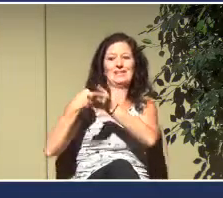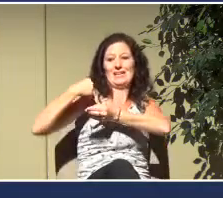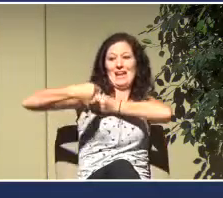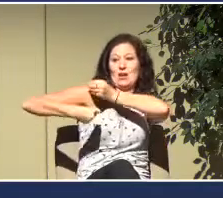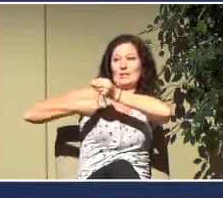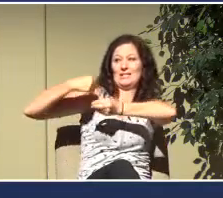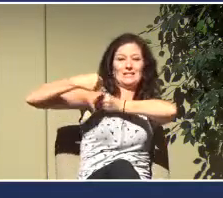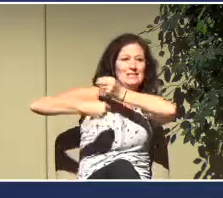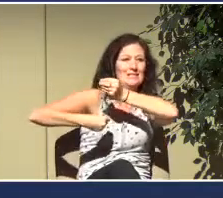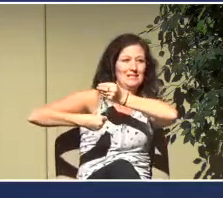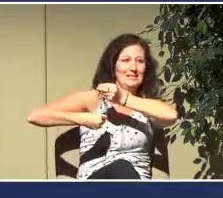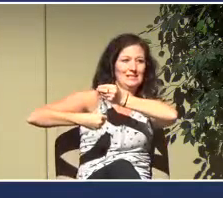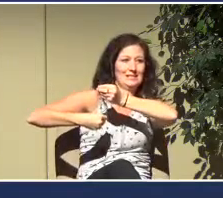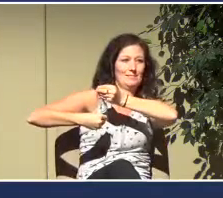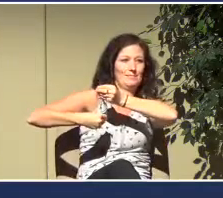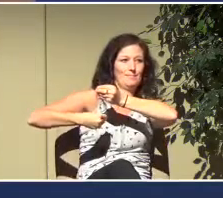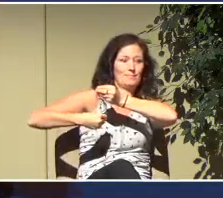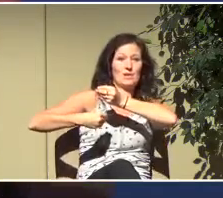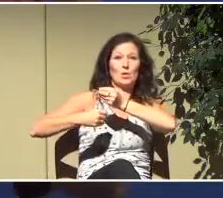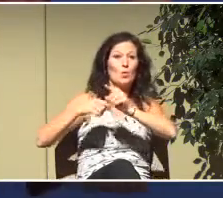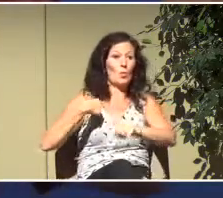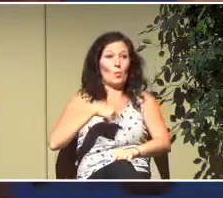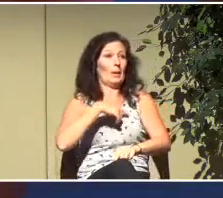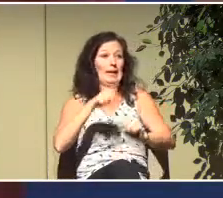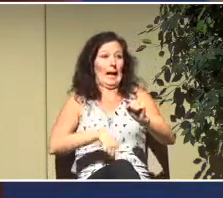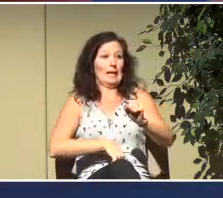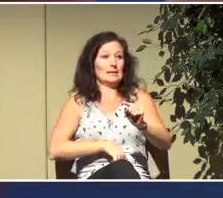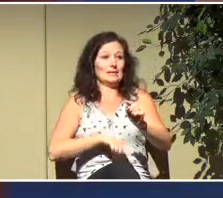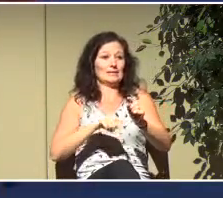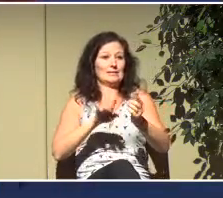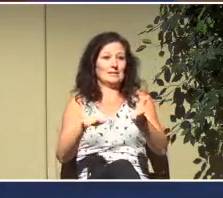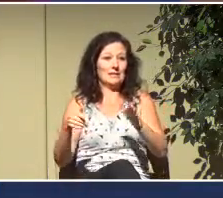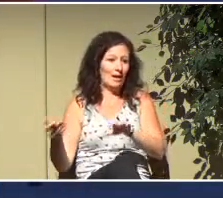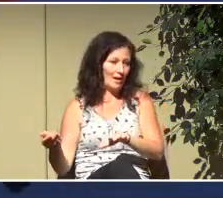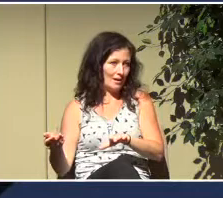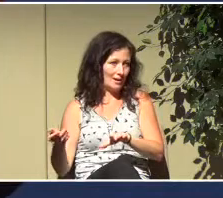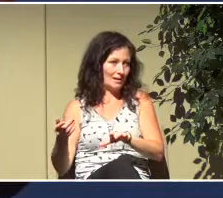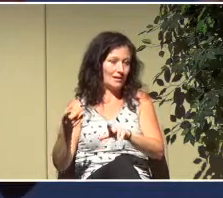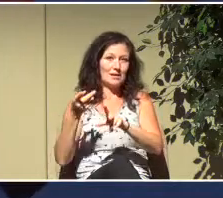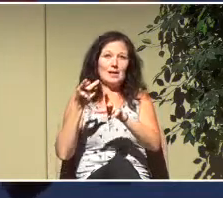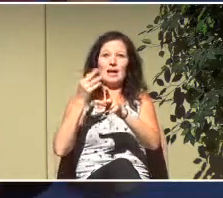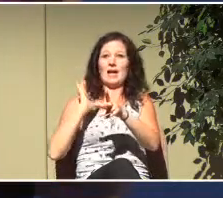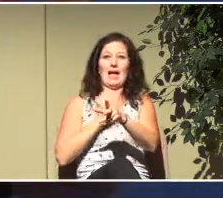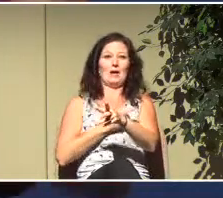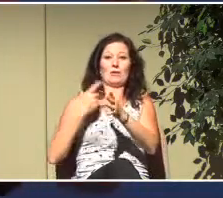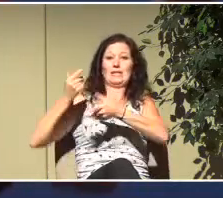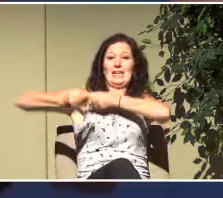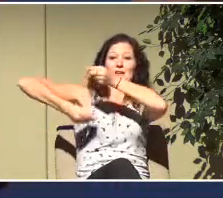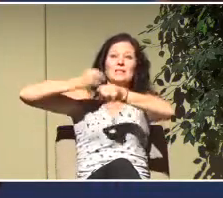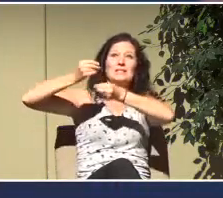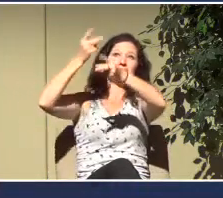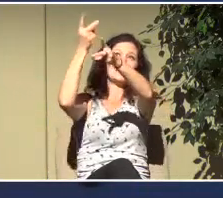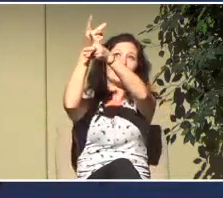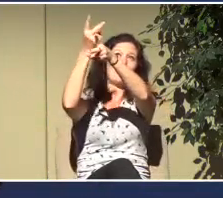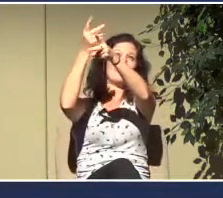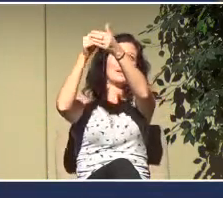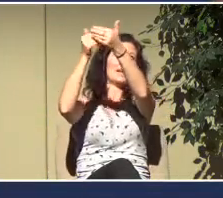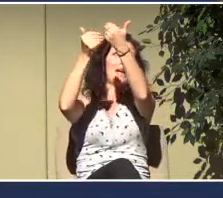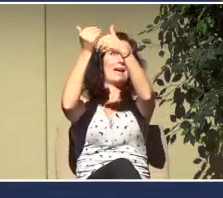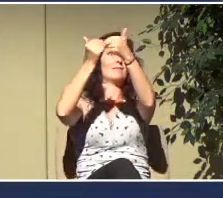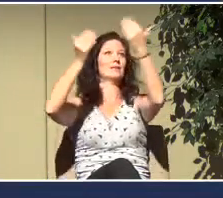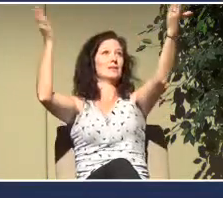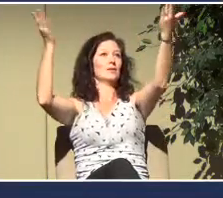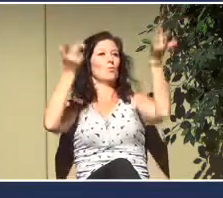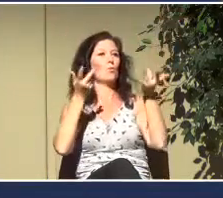heirs, inheritance that can never perish, spoil, or fade, kept in heaven for you, who through faith are being shielded by God's